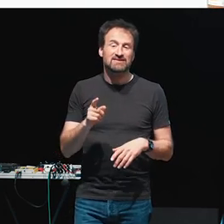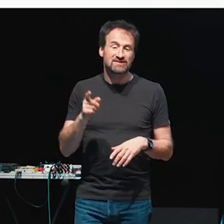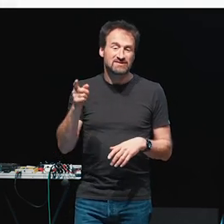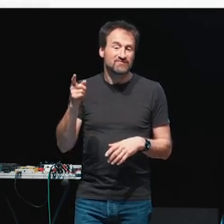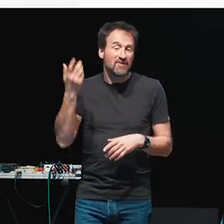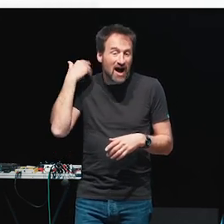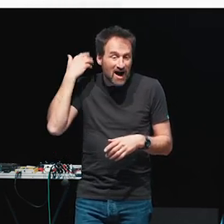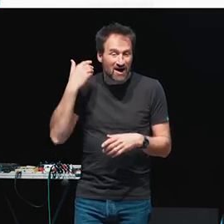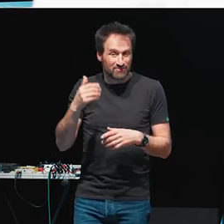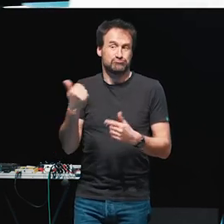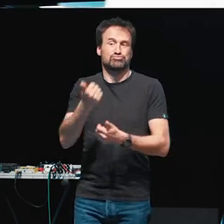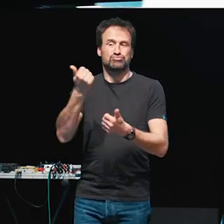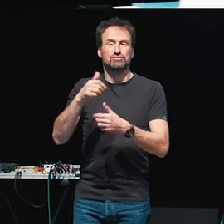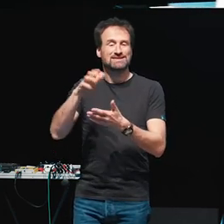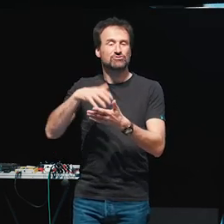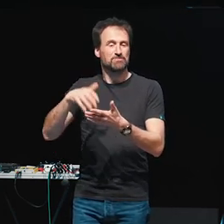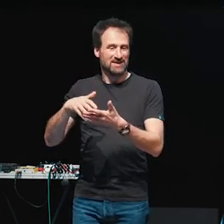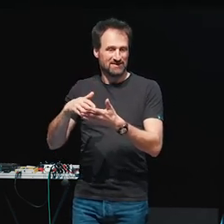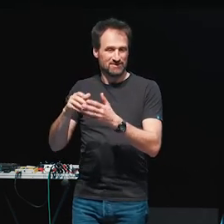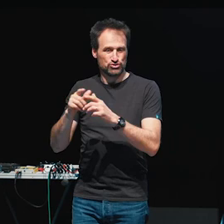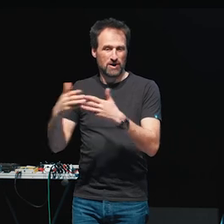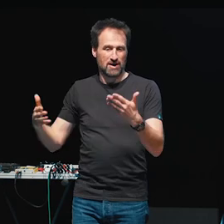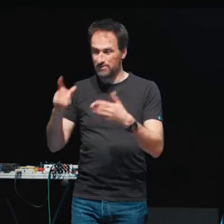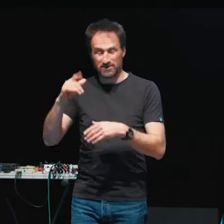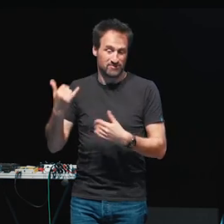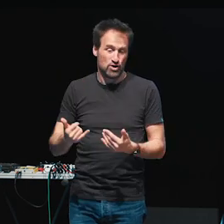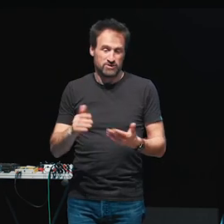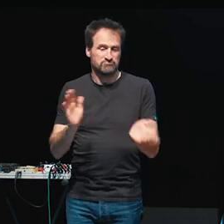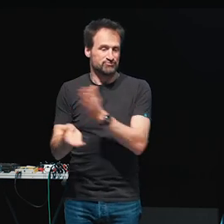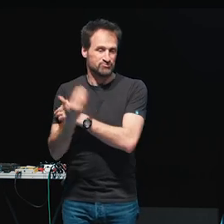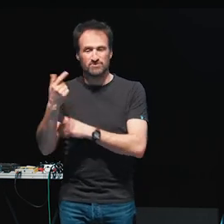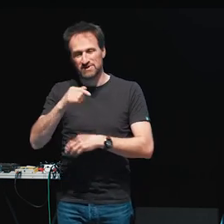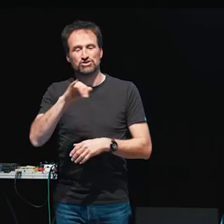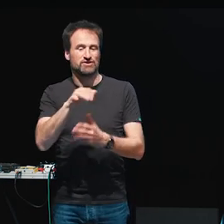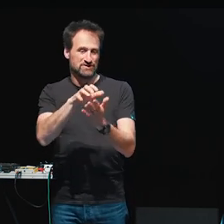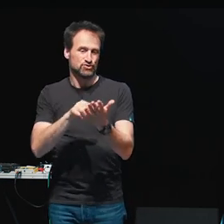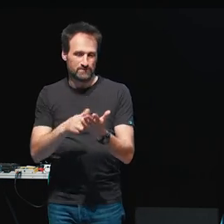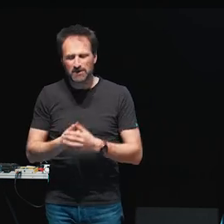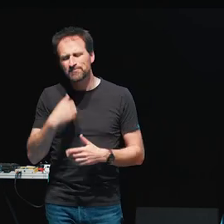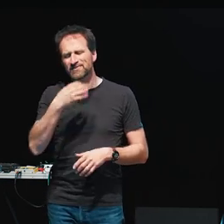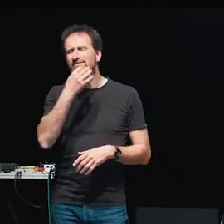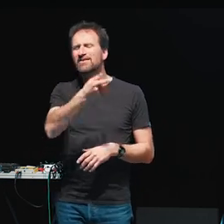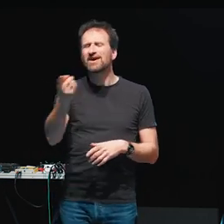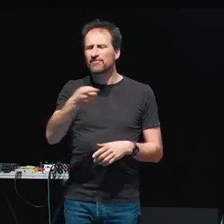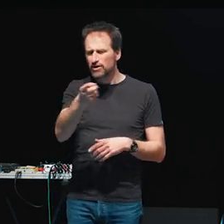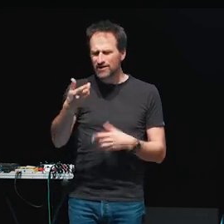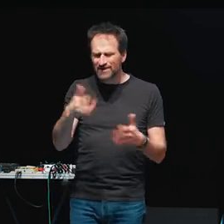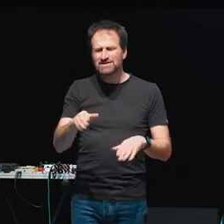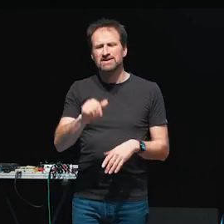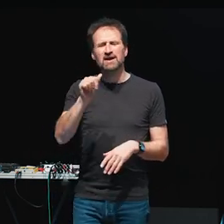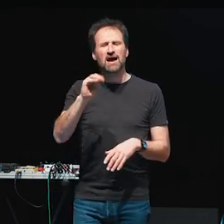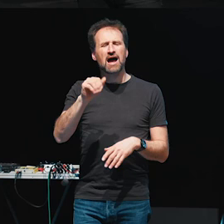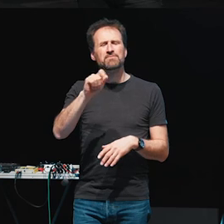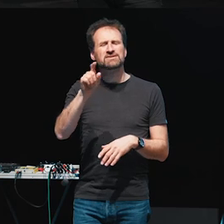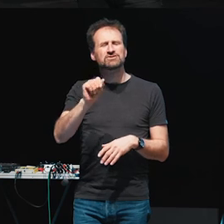Then there's AWS, the Amazon Web Services. How many of you over here, I just need a show of hands, have used Amazon Web Services suite of